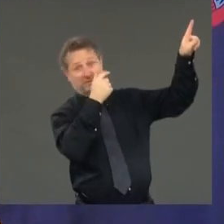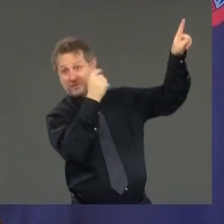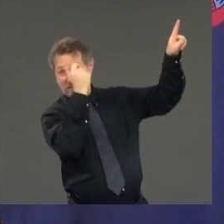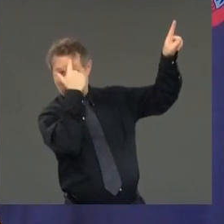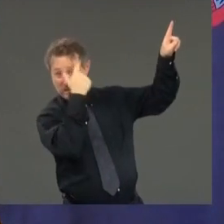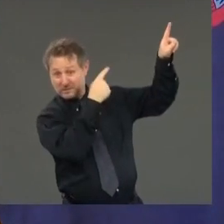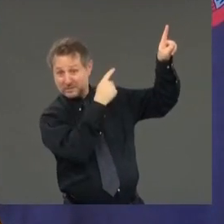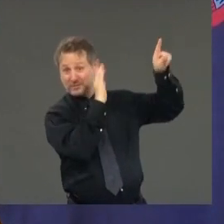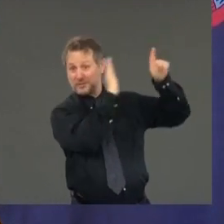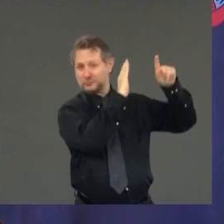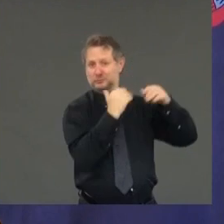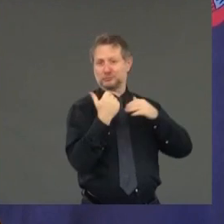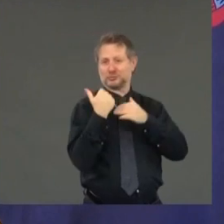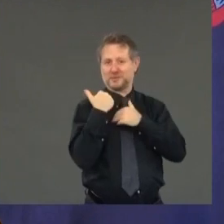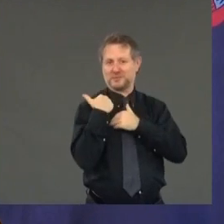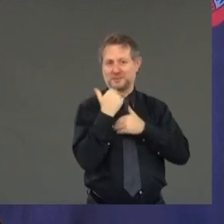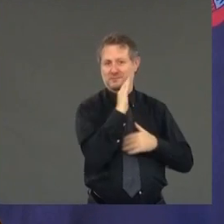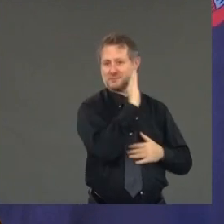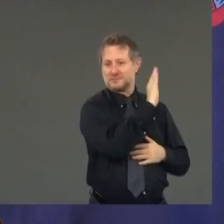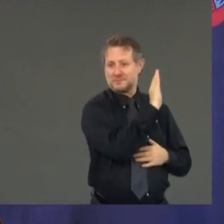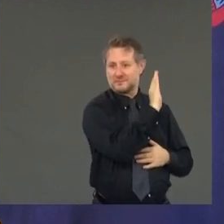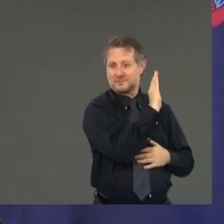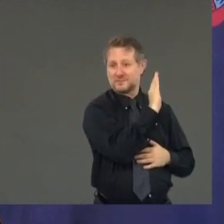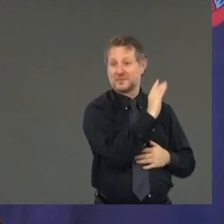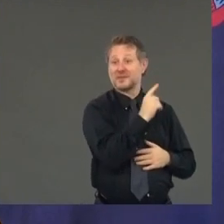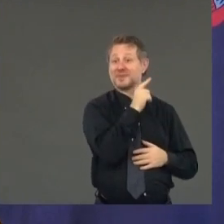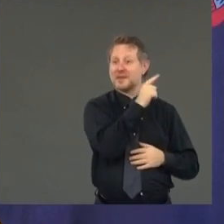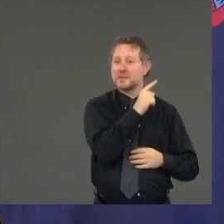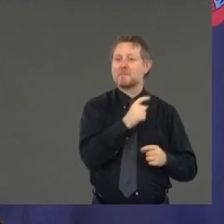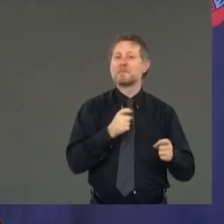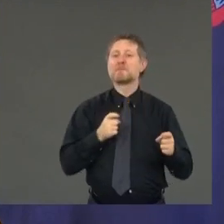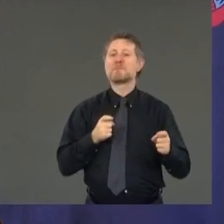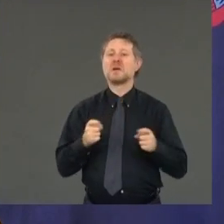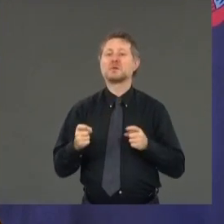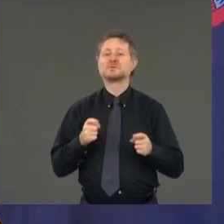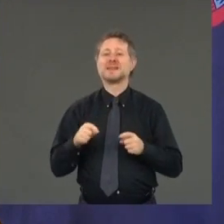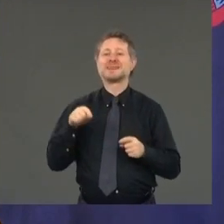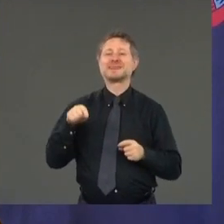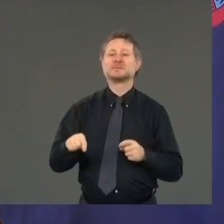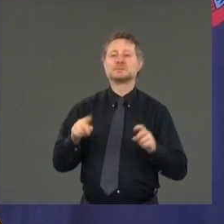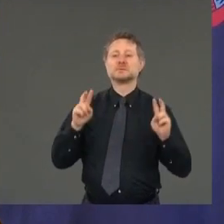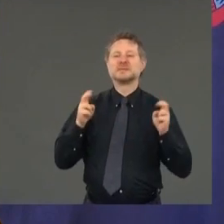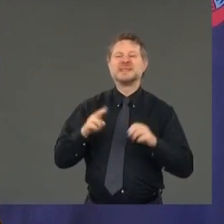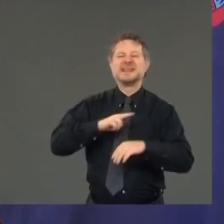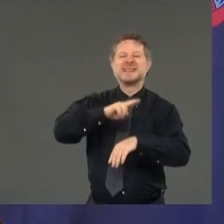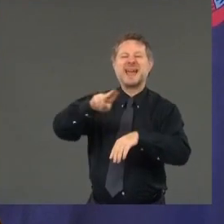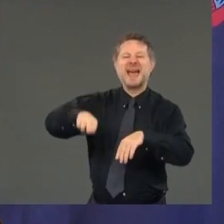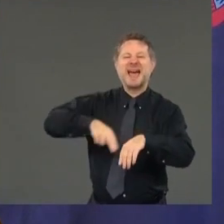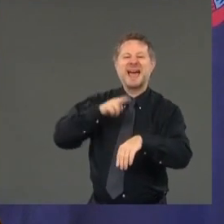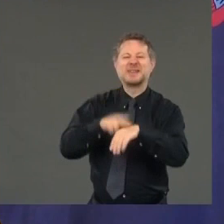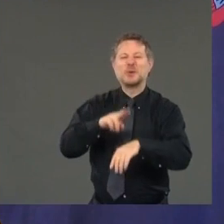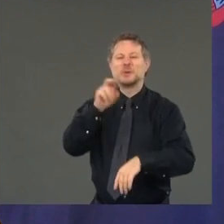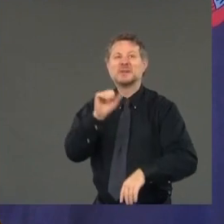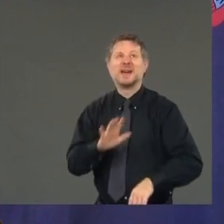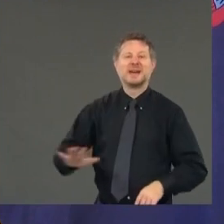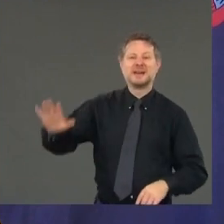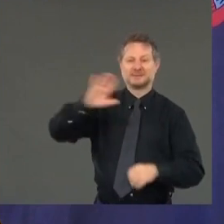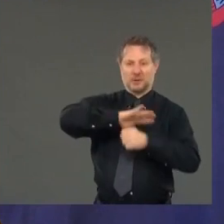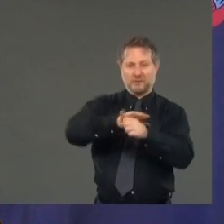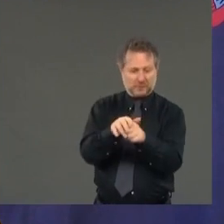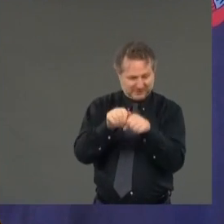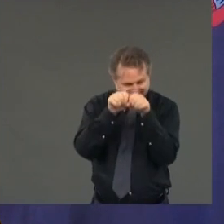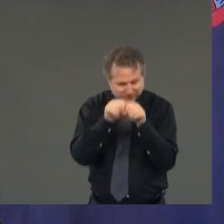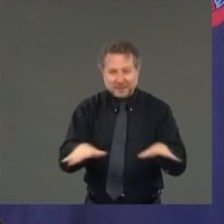obligation as part of managing this national pandemic that they